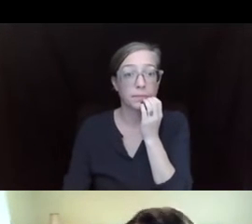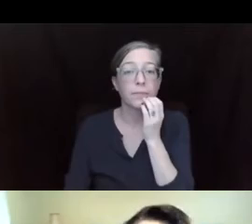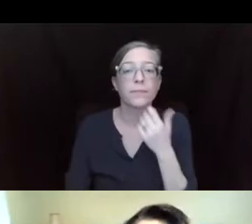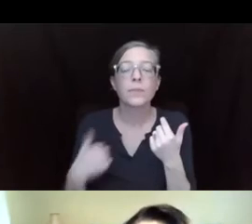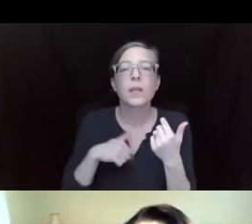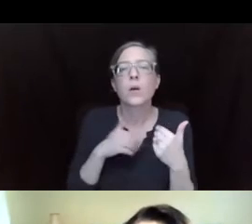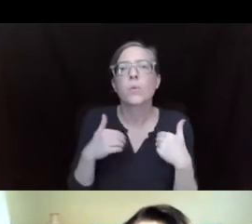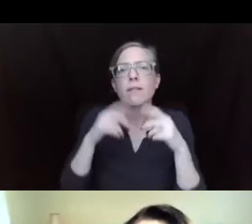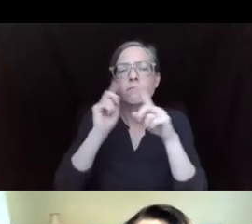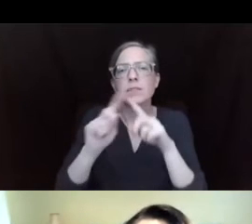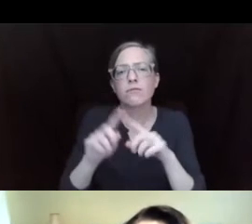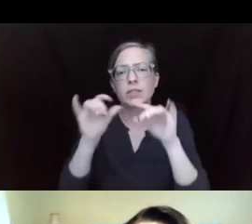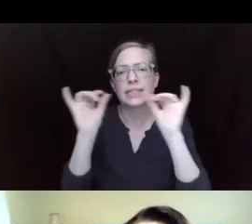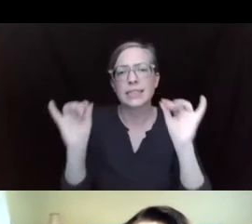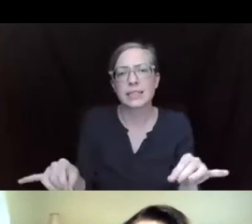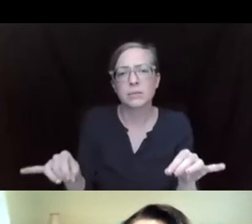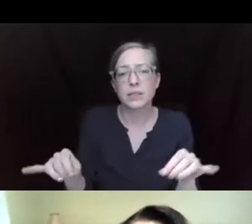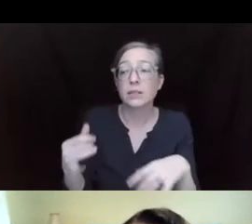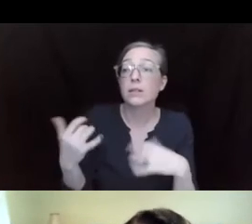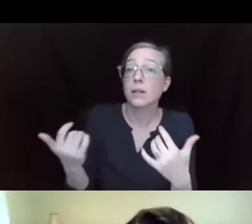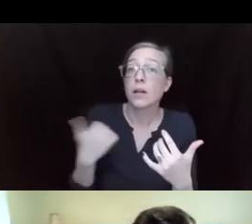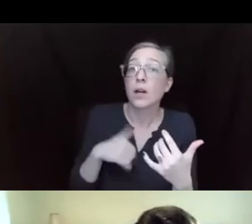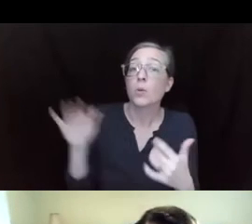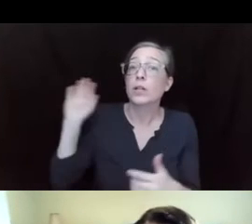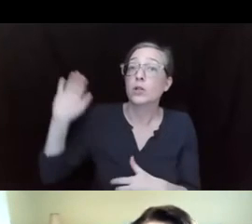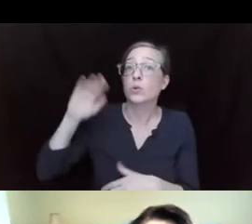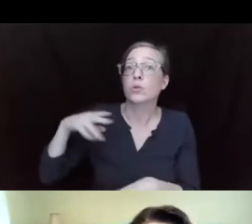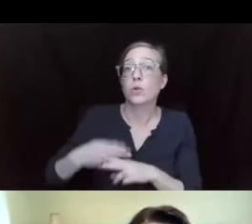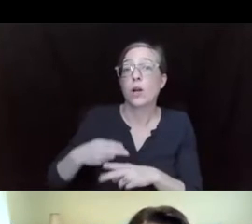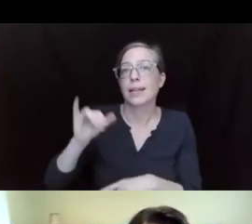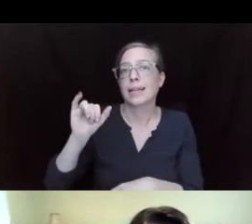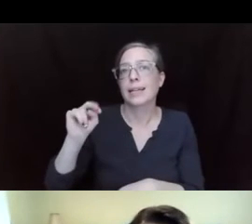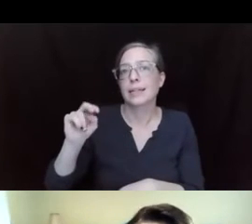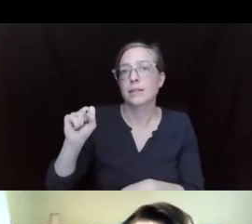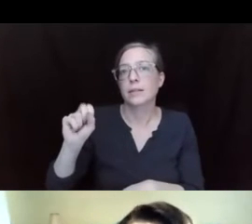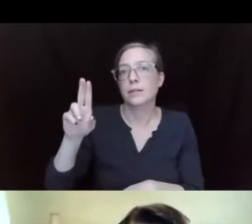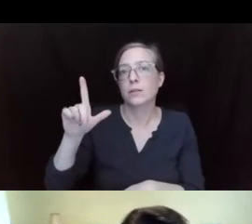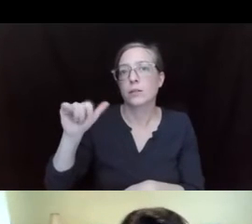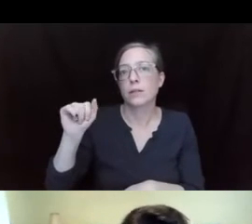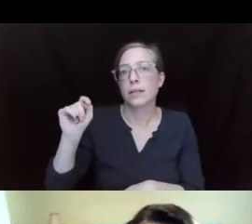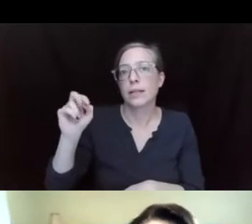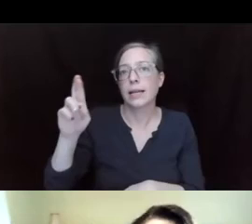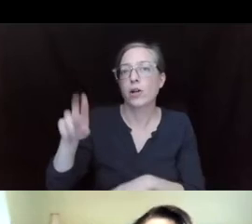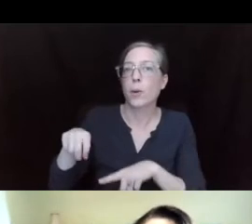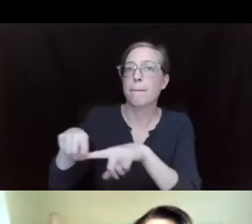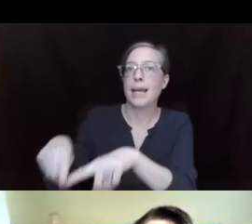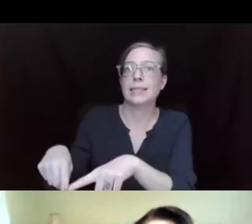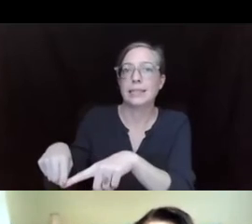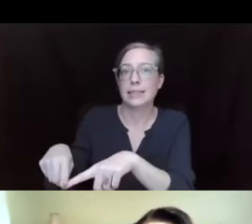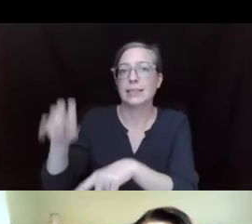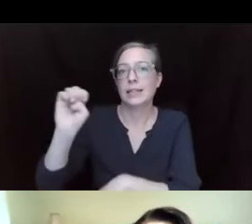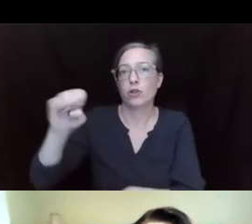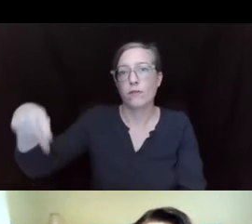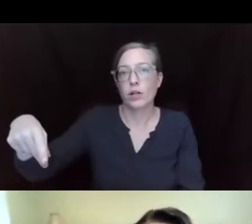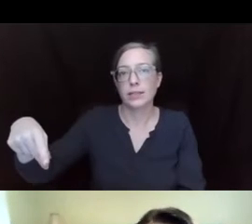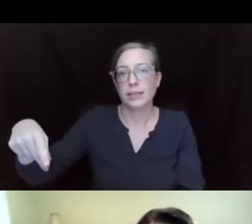electrokinetic. We used to call it insulator-based electrophoresis because we thought, we were not correct, that